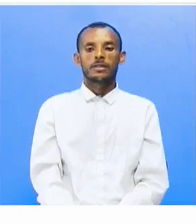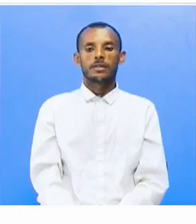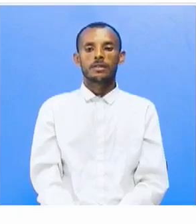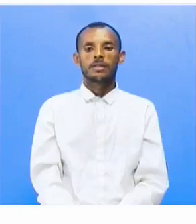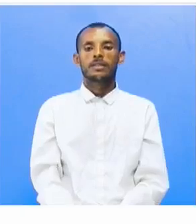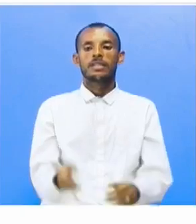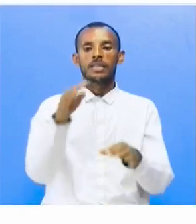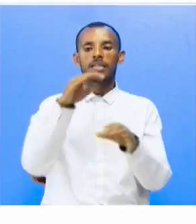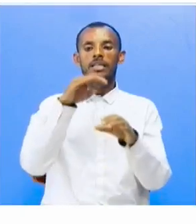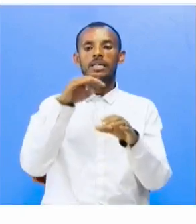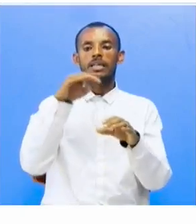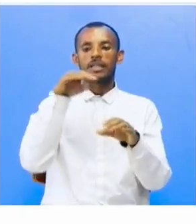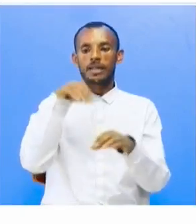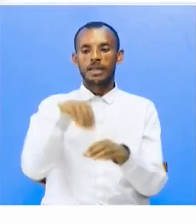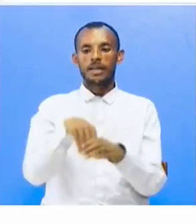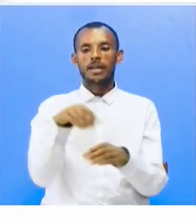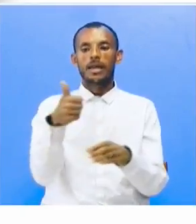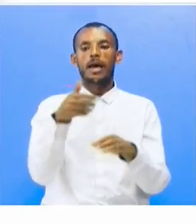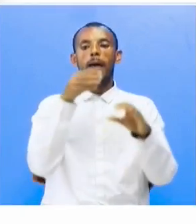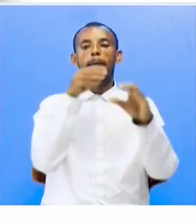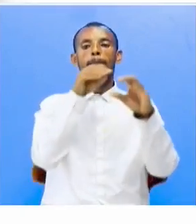in a bank